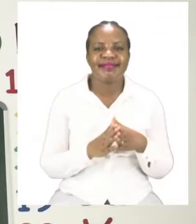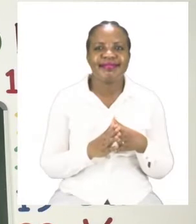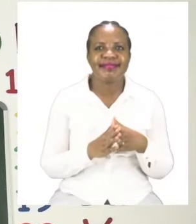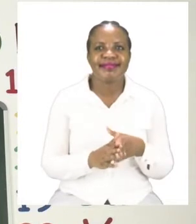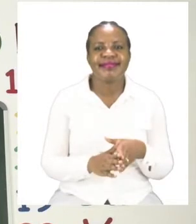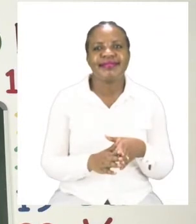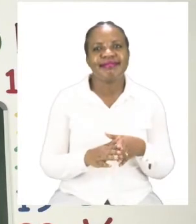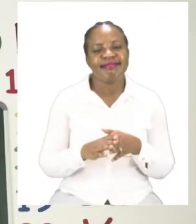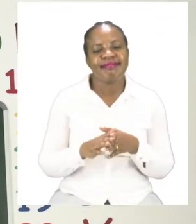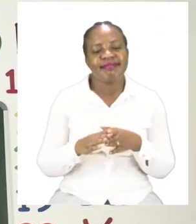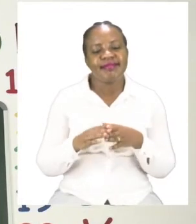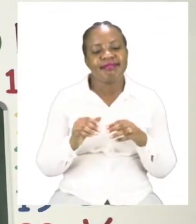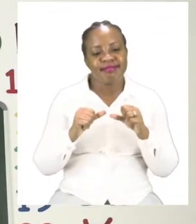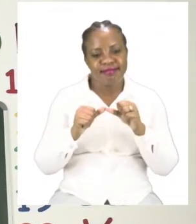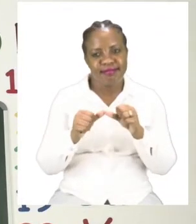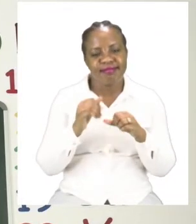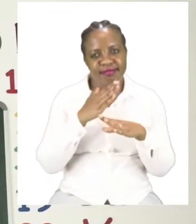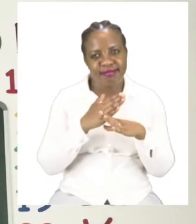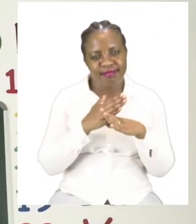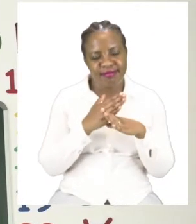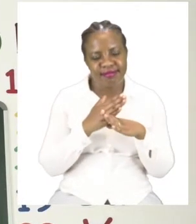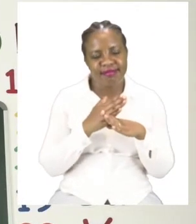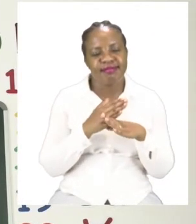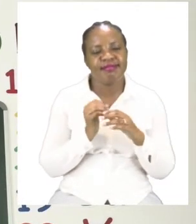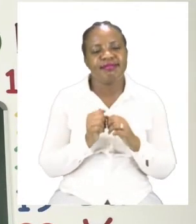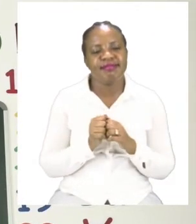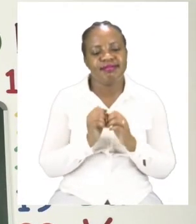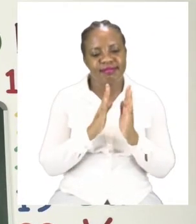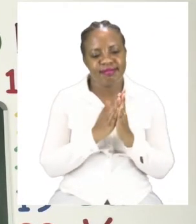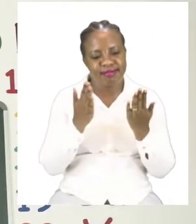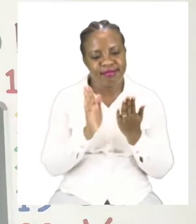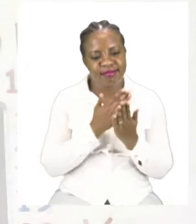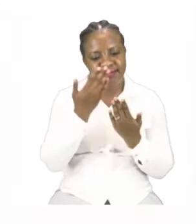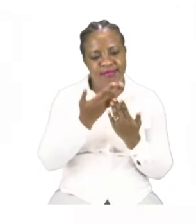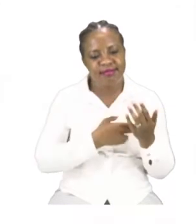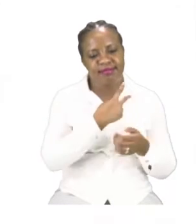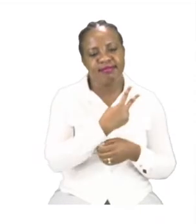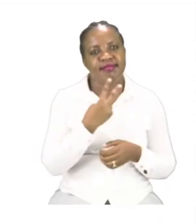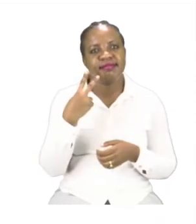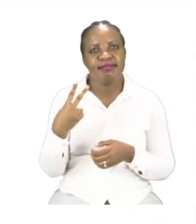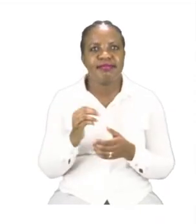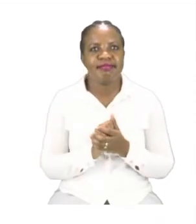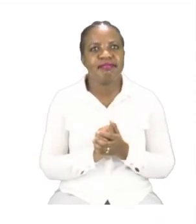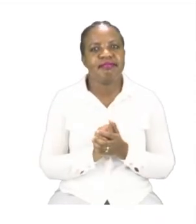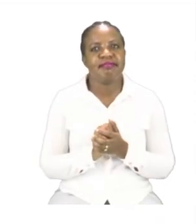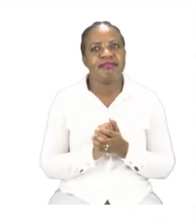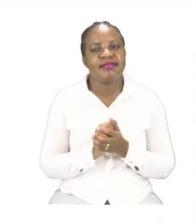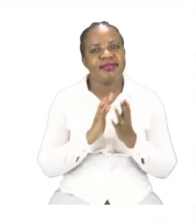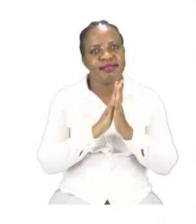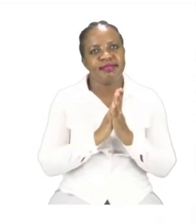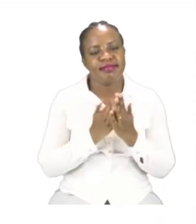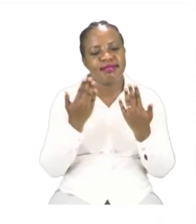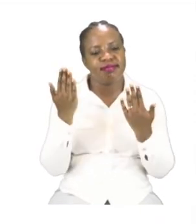For our next activity, boys and girls, let us turn to page 22. On page 22, we